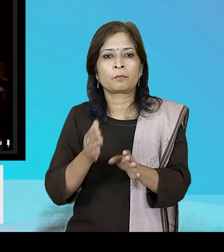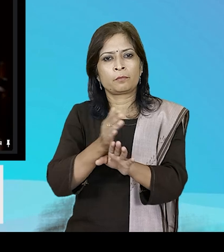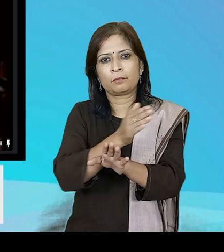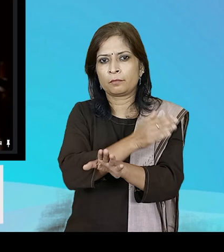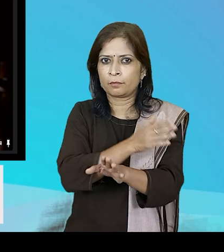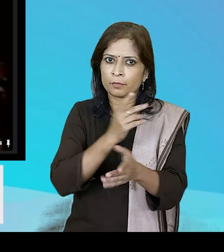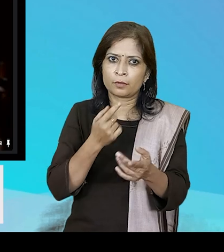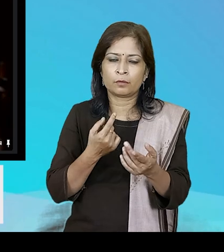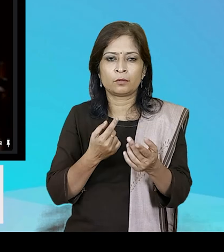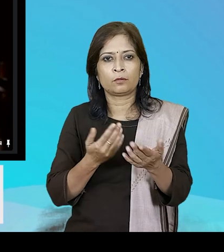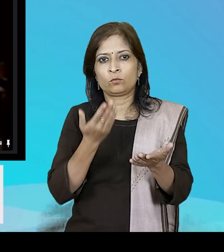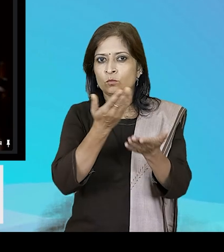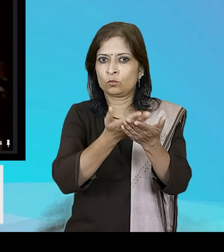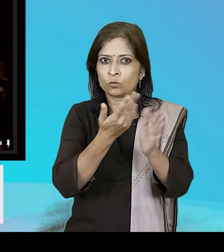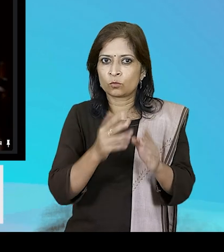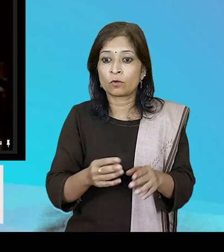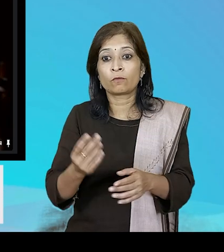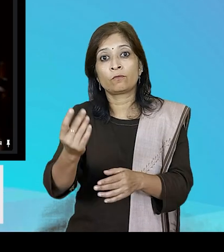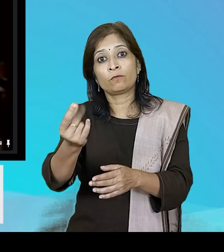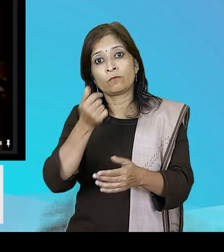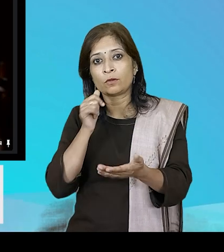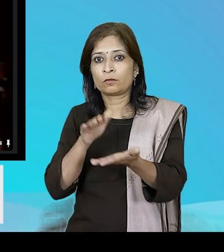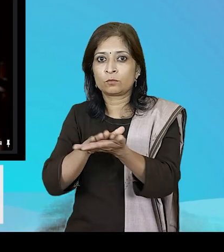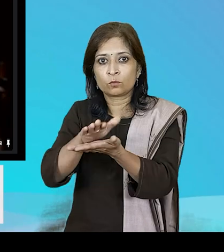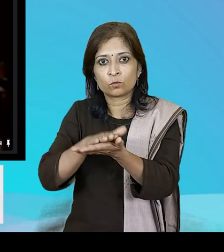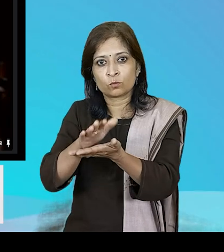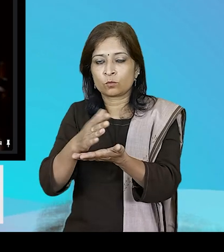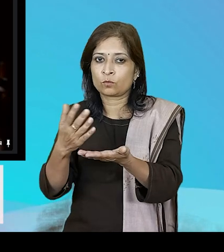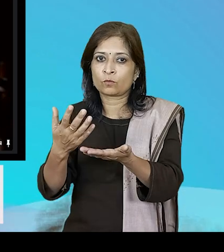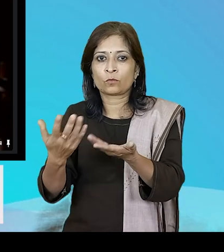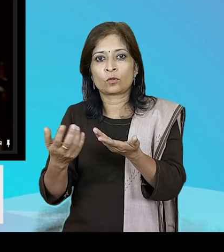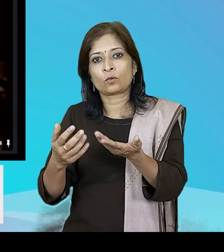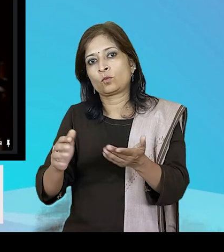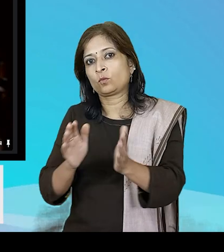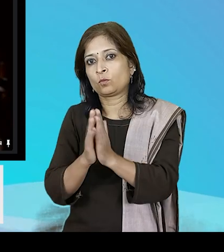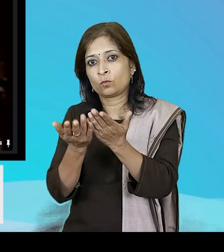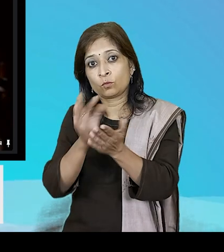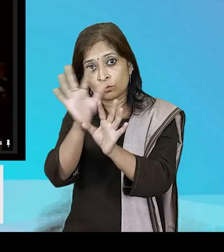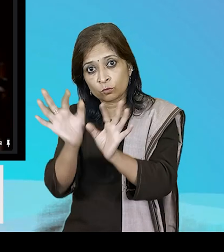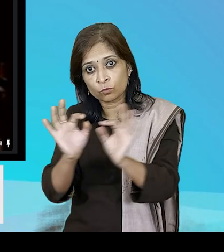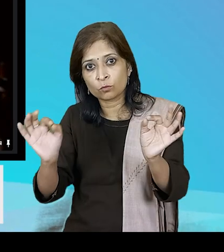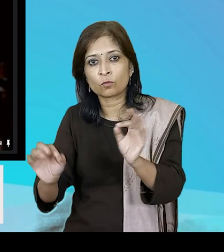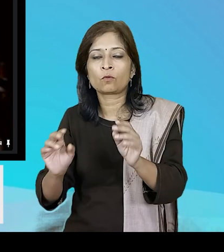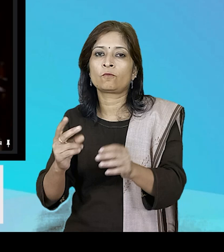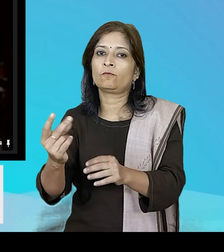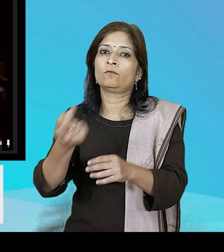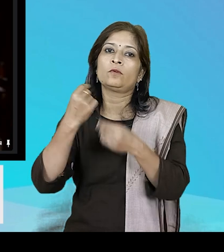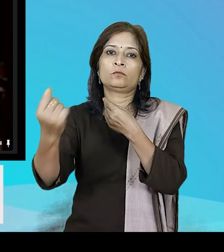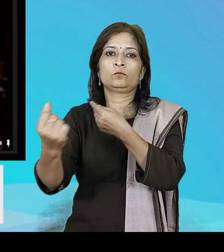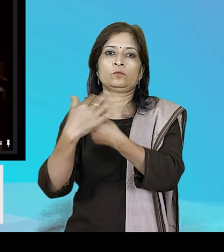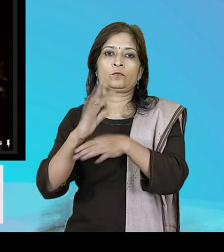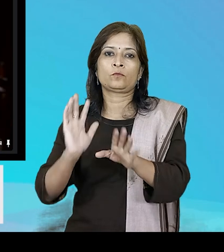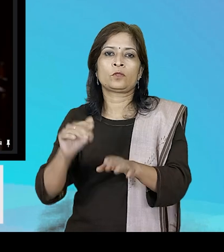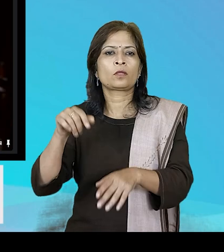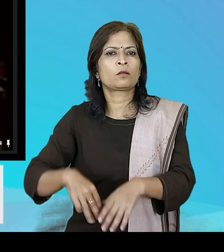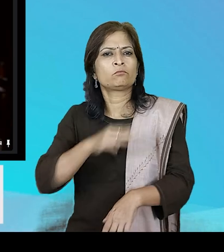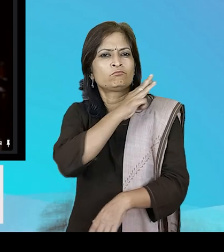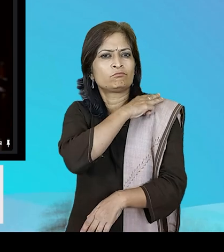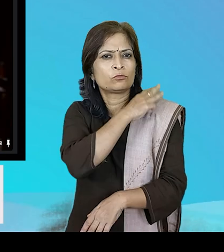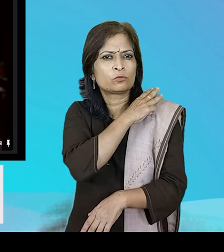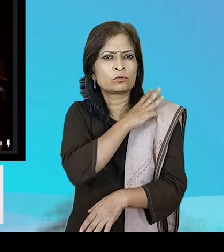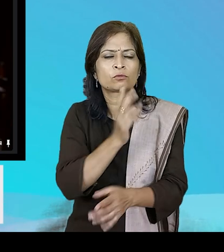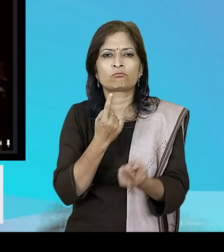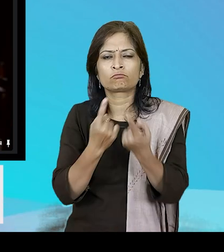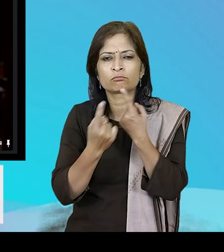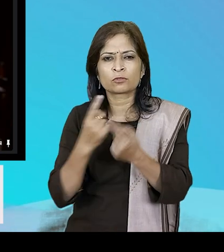an earlier appointment, Okay. faster printing, and faster dispatch. So we will not wait for the police